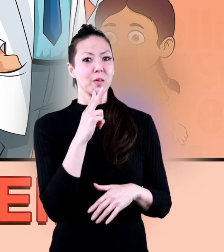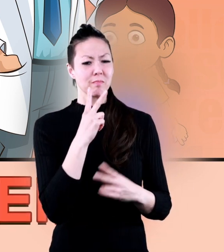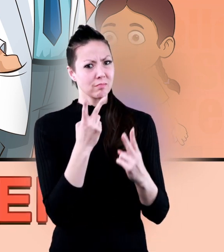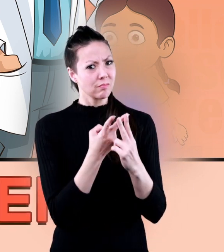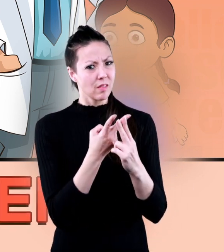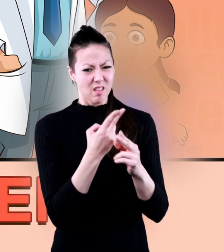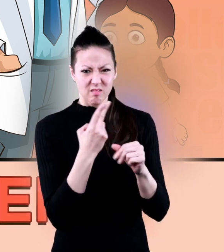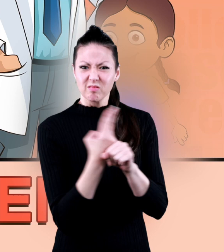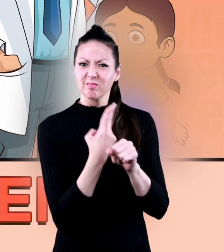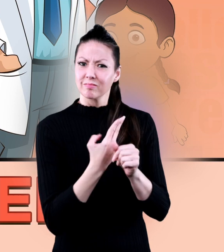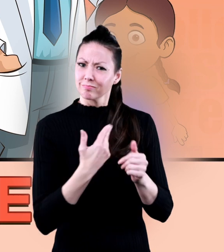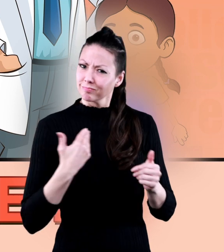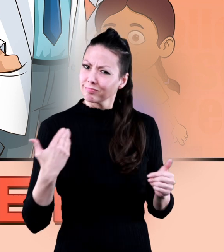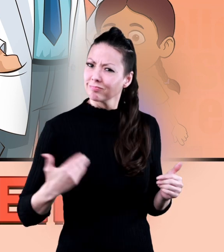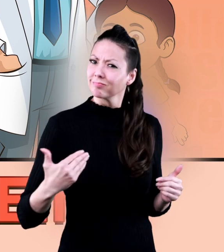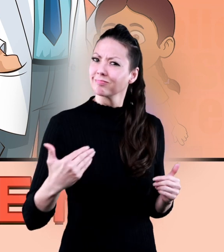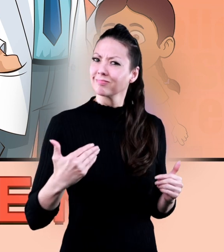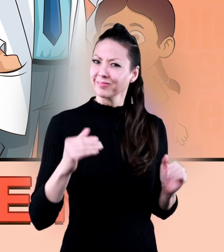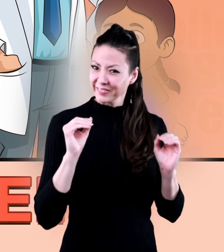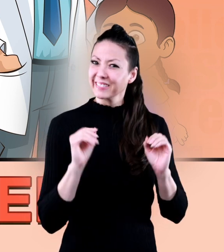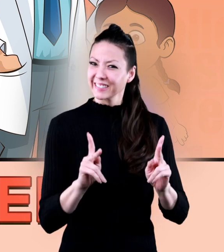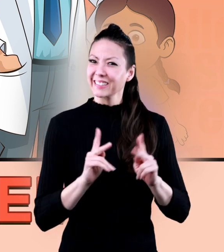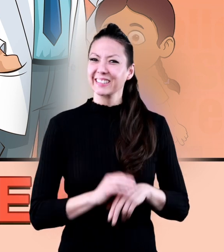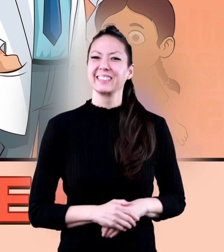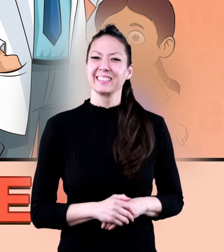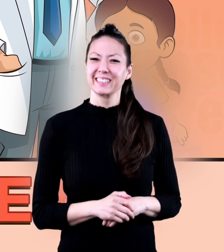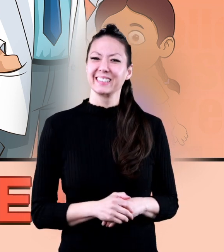being verbs, and use them every day.